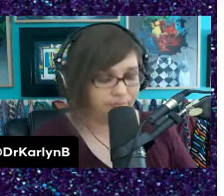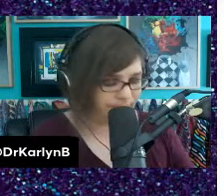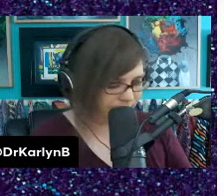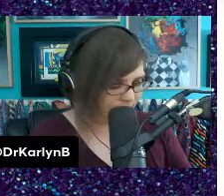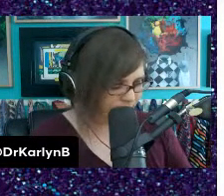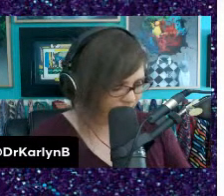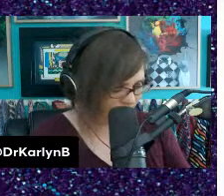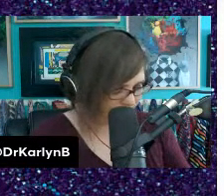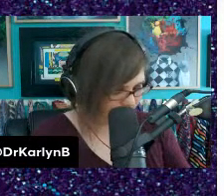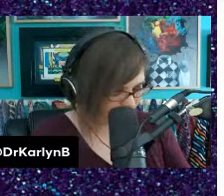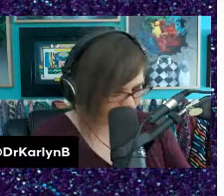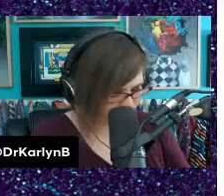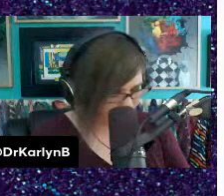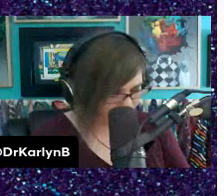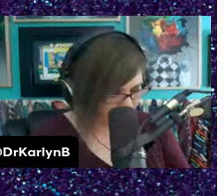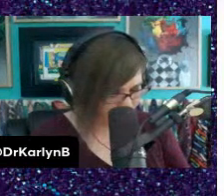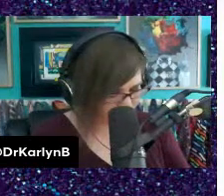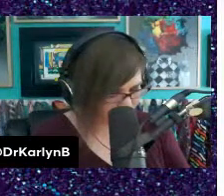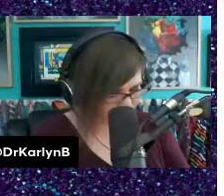know.